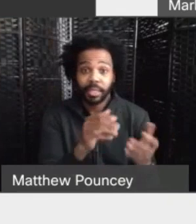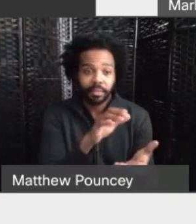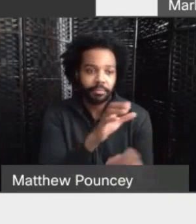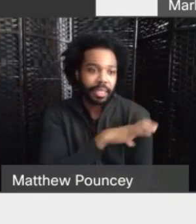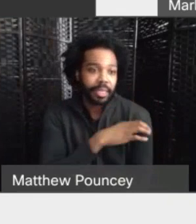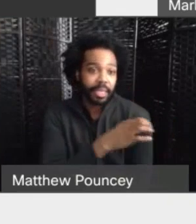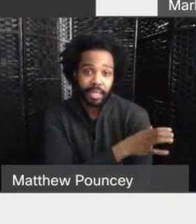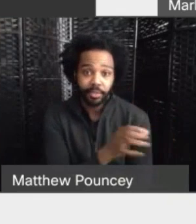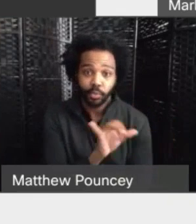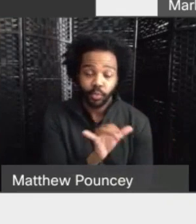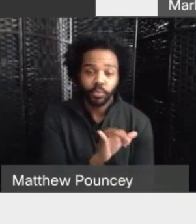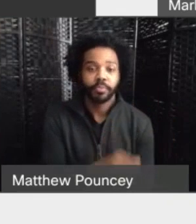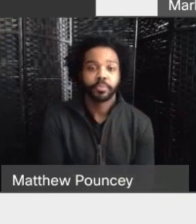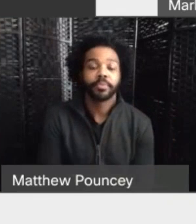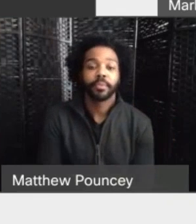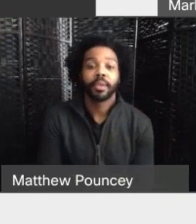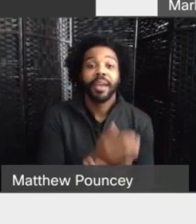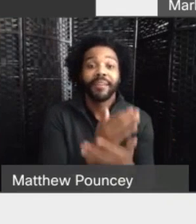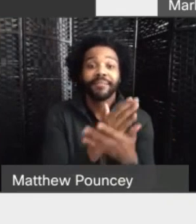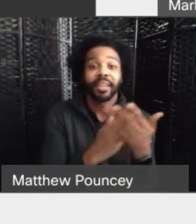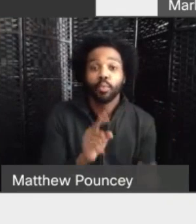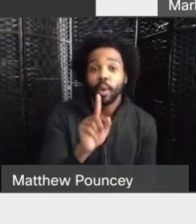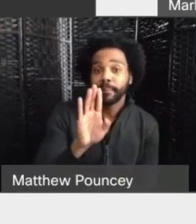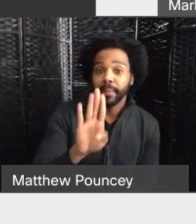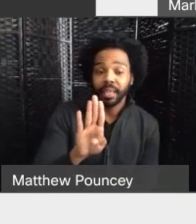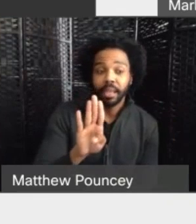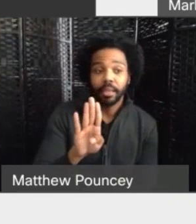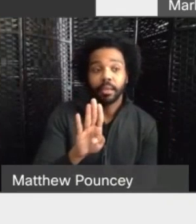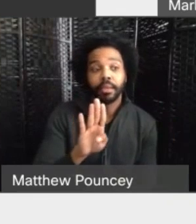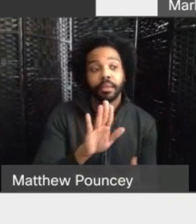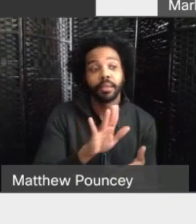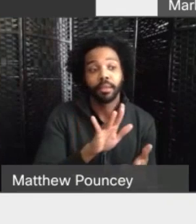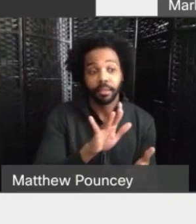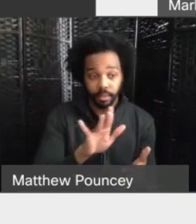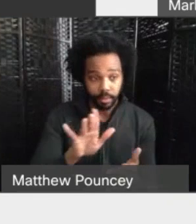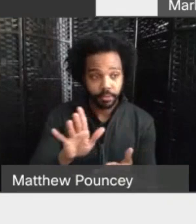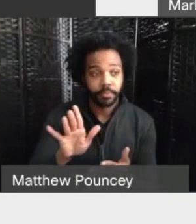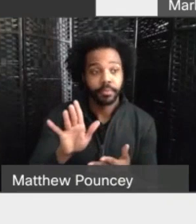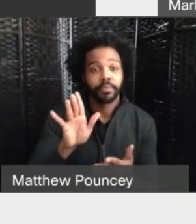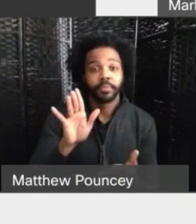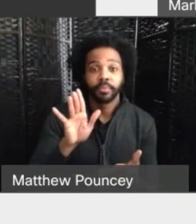Phase 1B goes on from there to